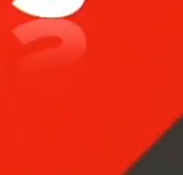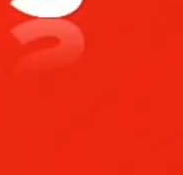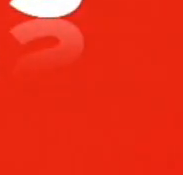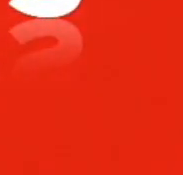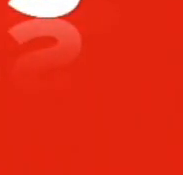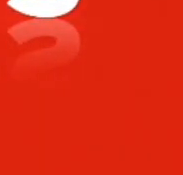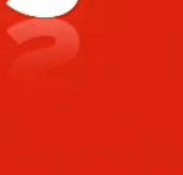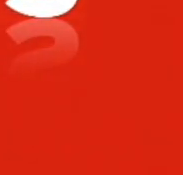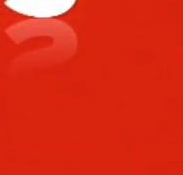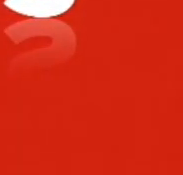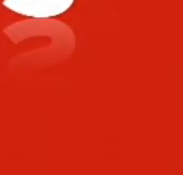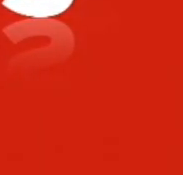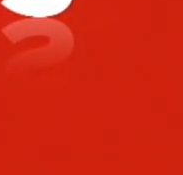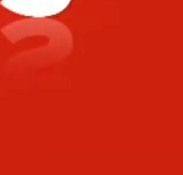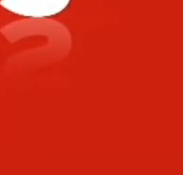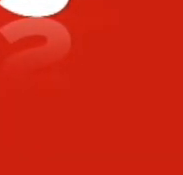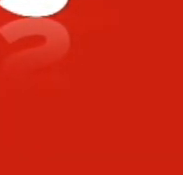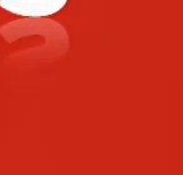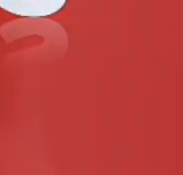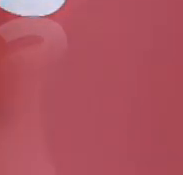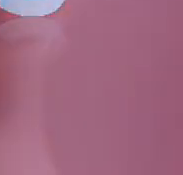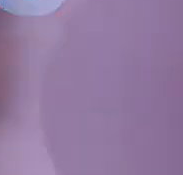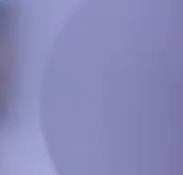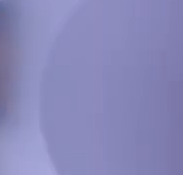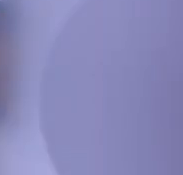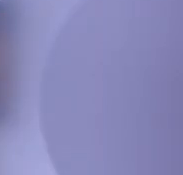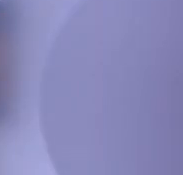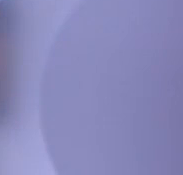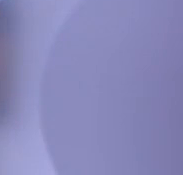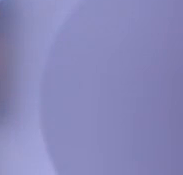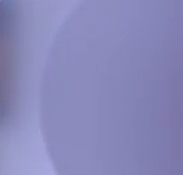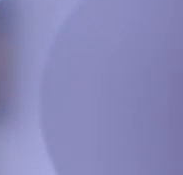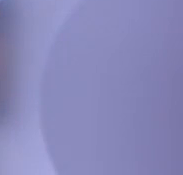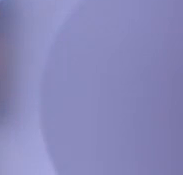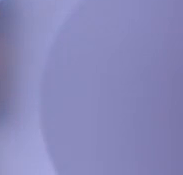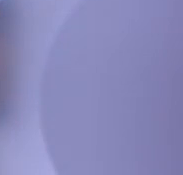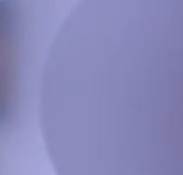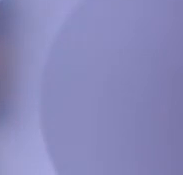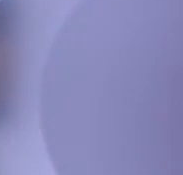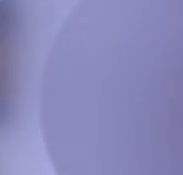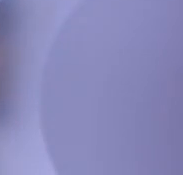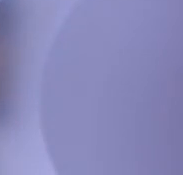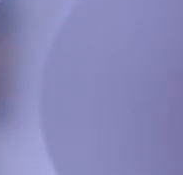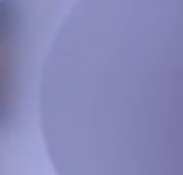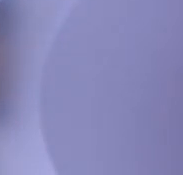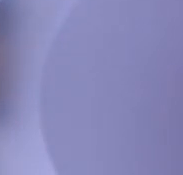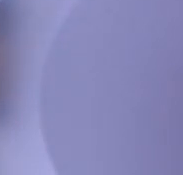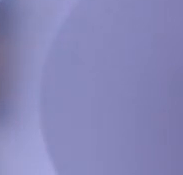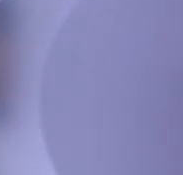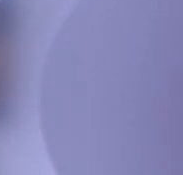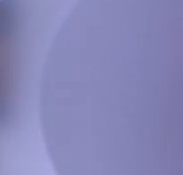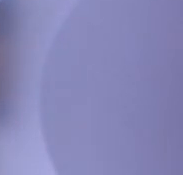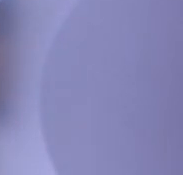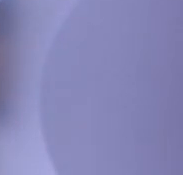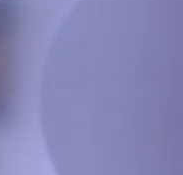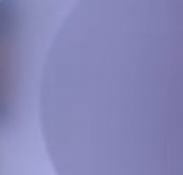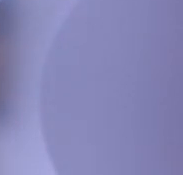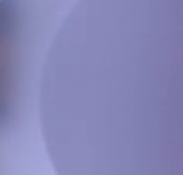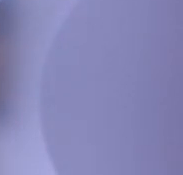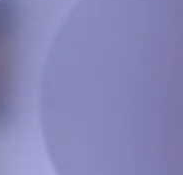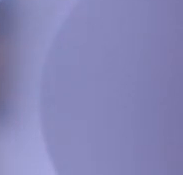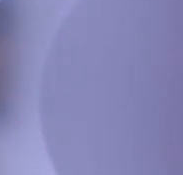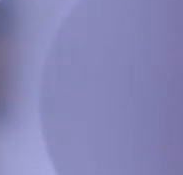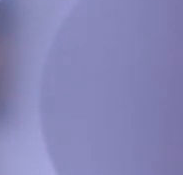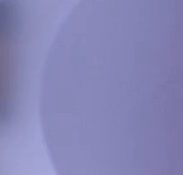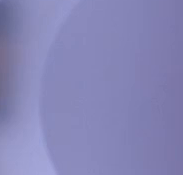This is breaking news. Right now, Governor Cuomo is at Chelsea Piers, where he will sign the Gender Recognition Act